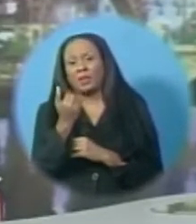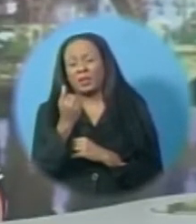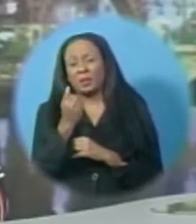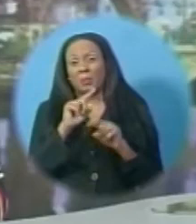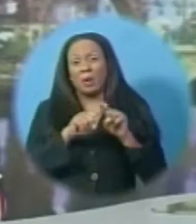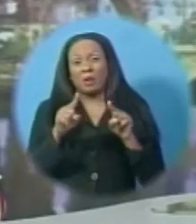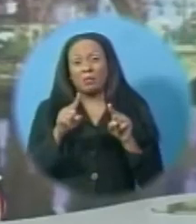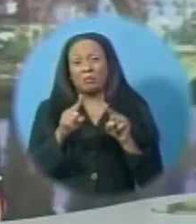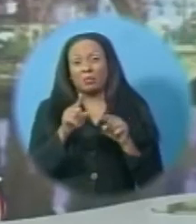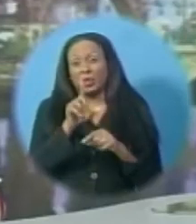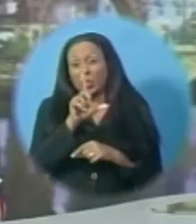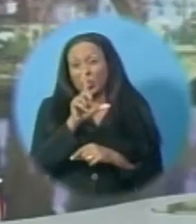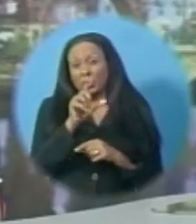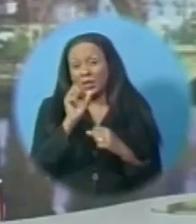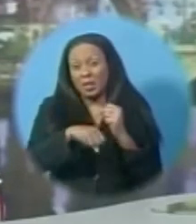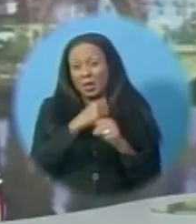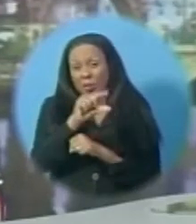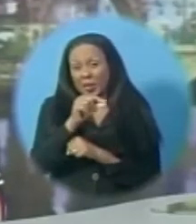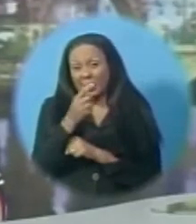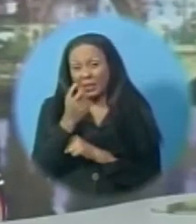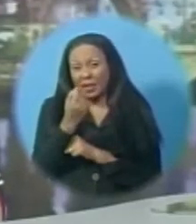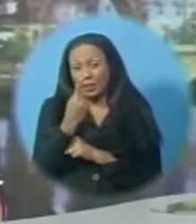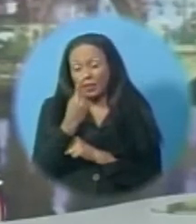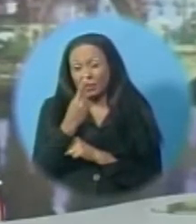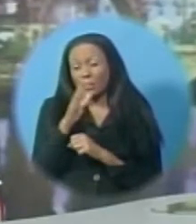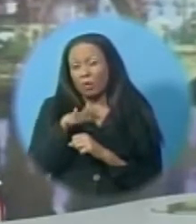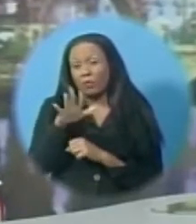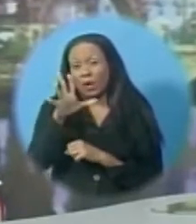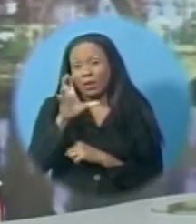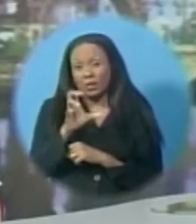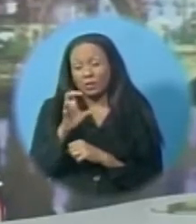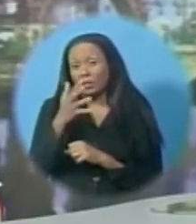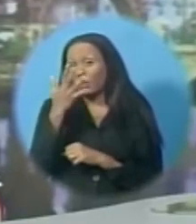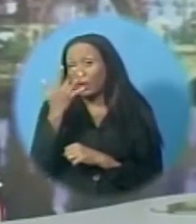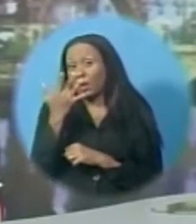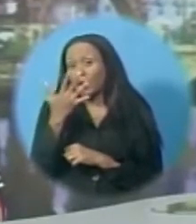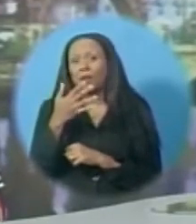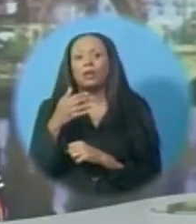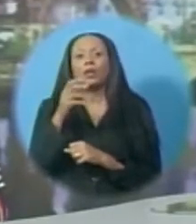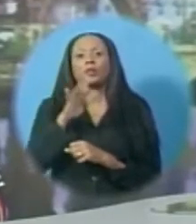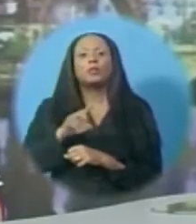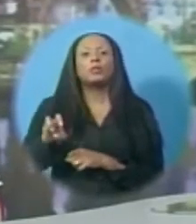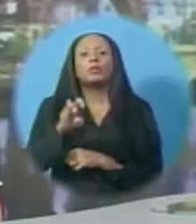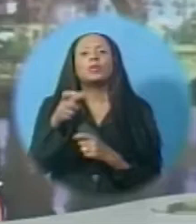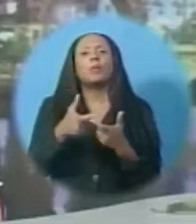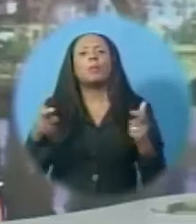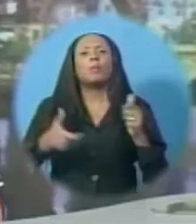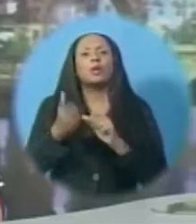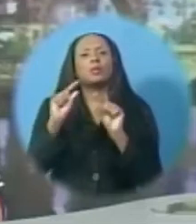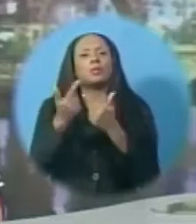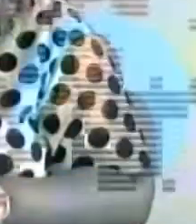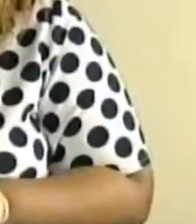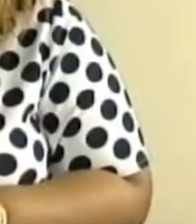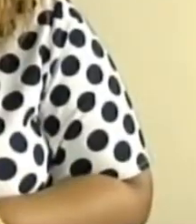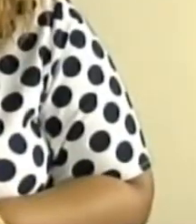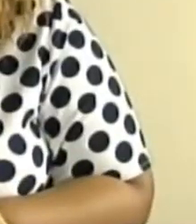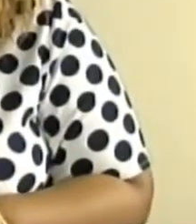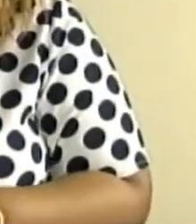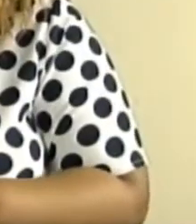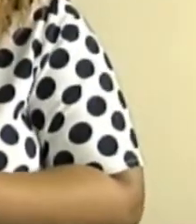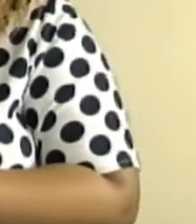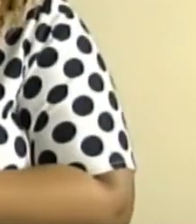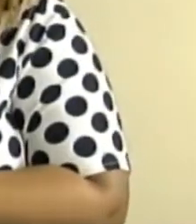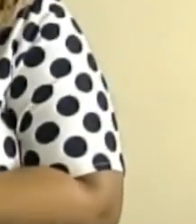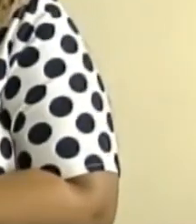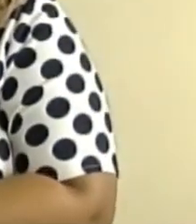2011. She says this may be because tourism employs the largest number of people on the island. If you compare